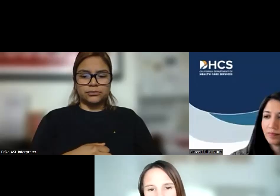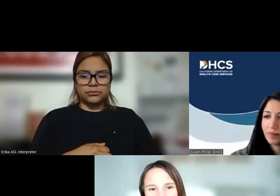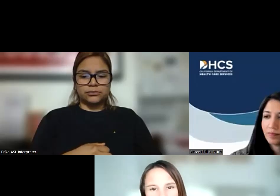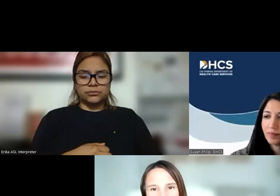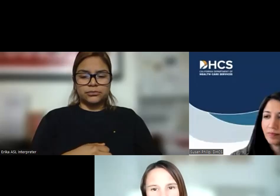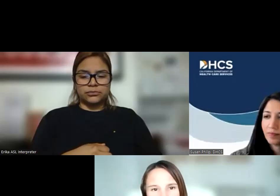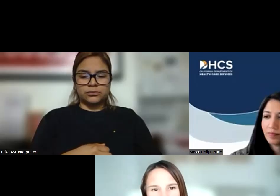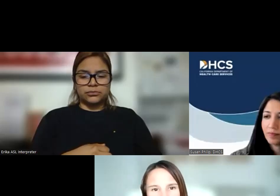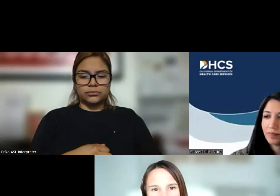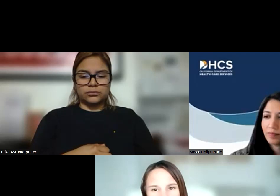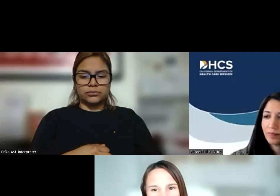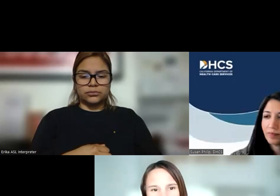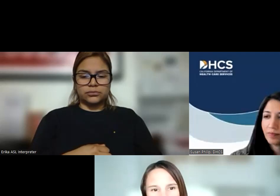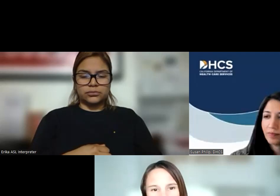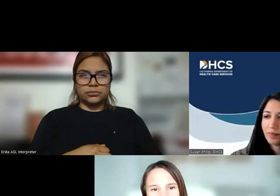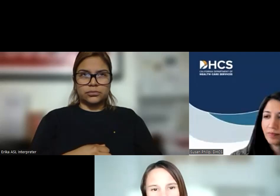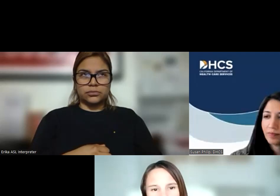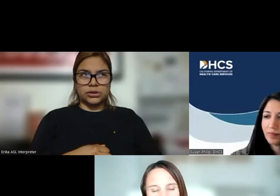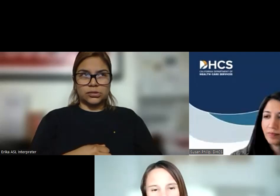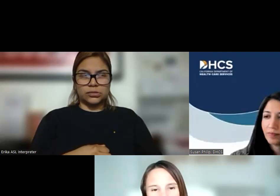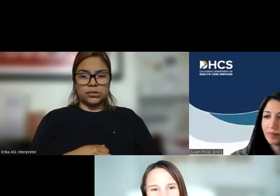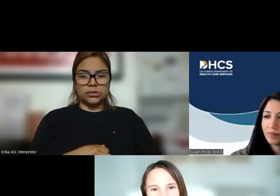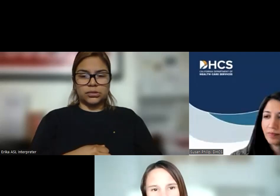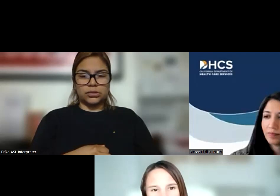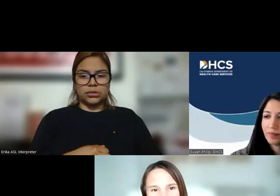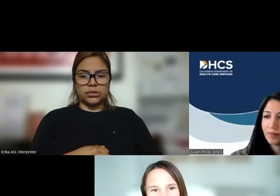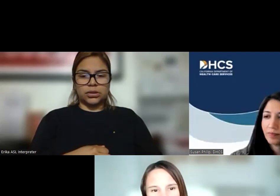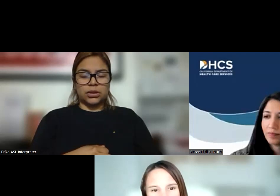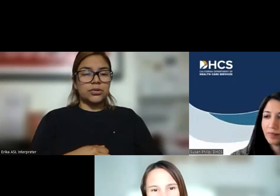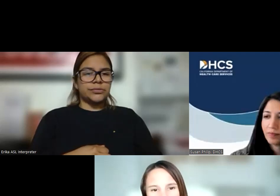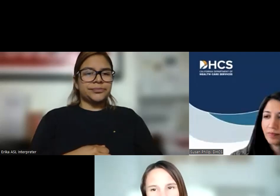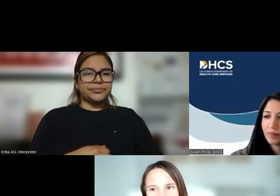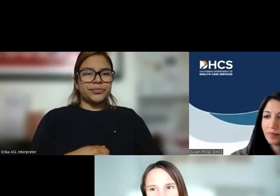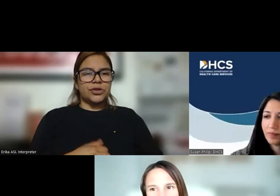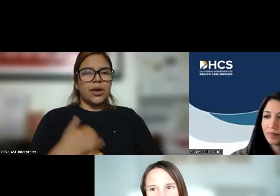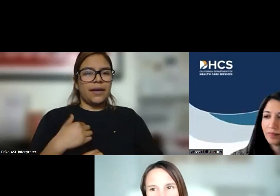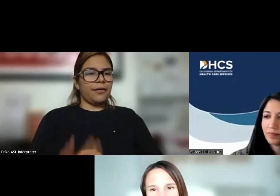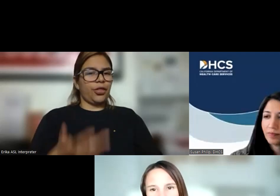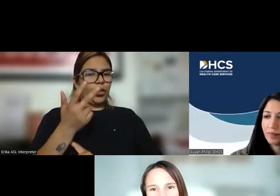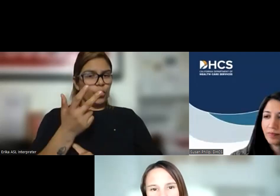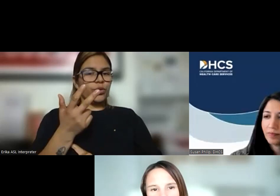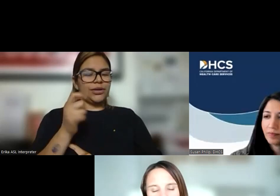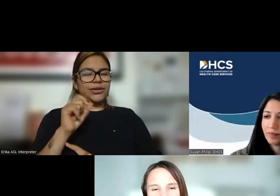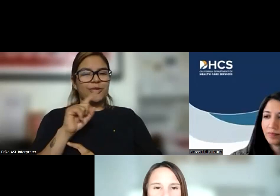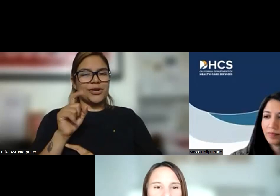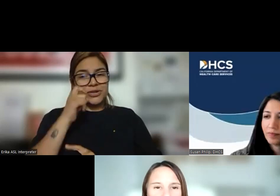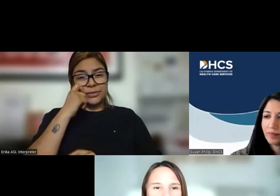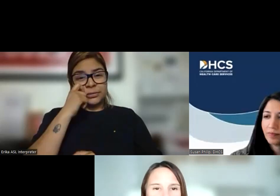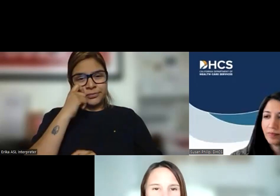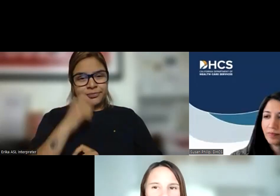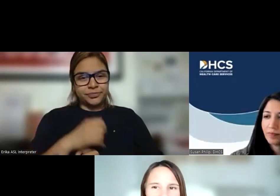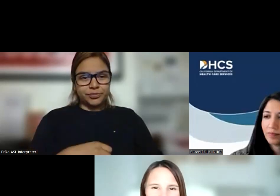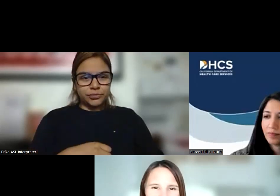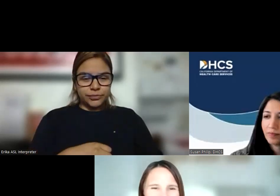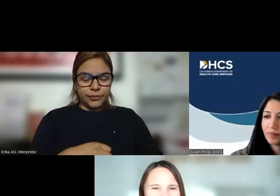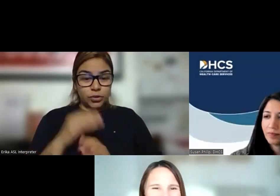Jared. Good morning. Great presentation. I had 3 questions that I was curious if Hannah and Melinda, you'd be able